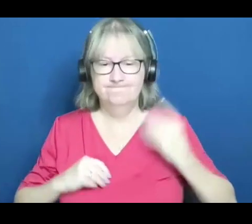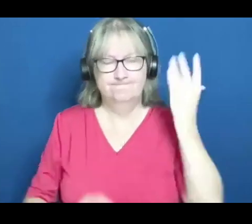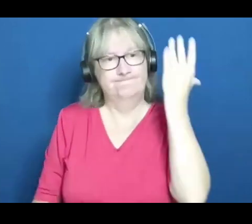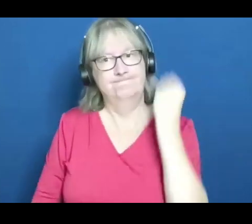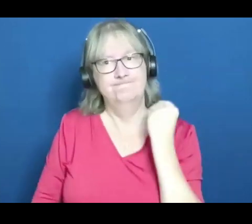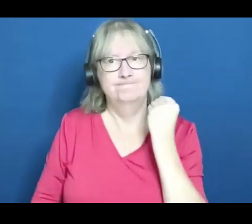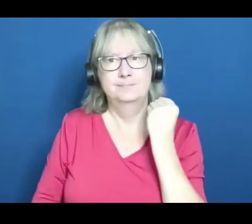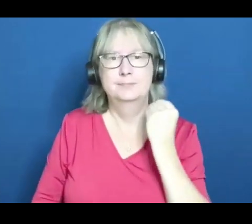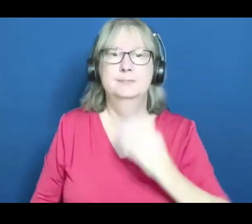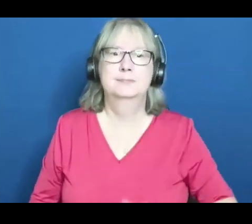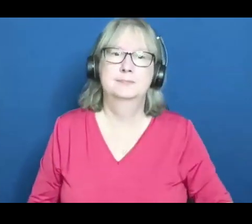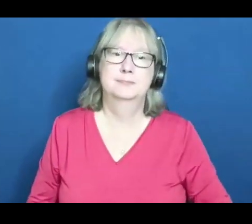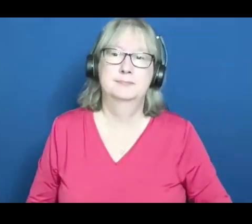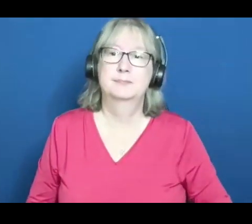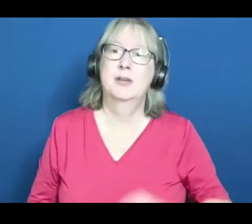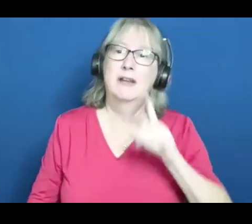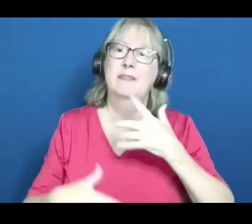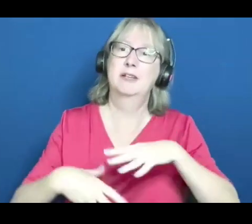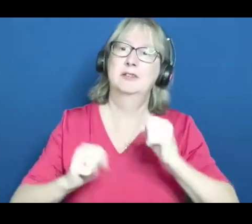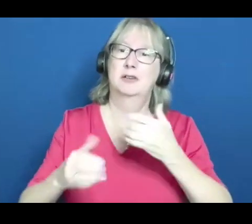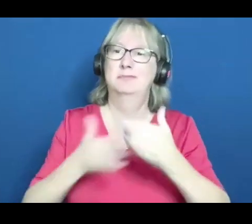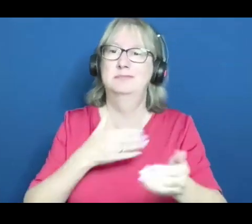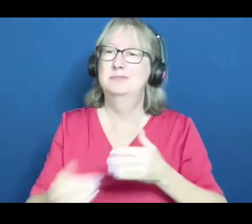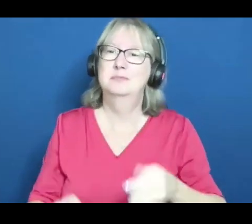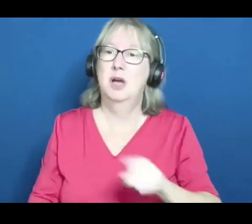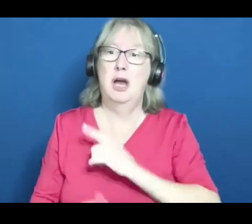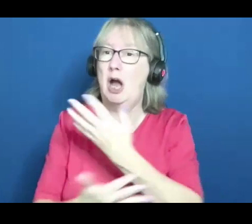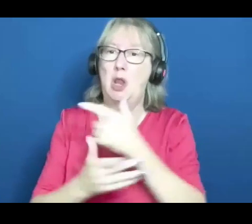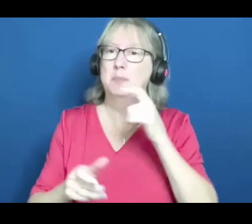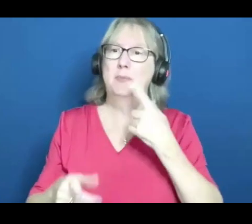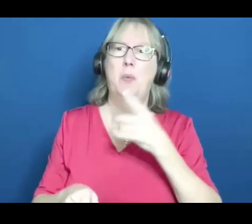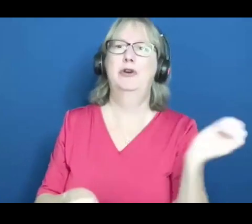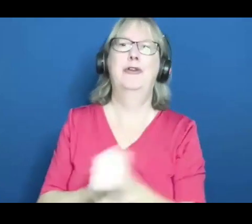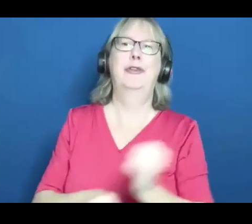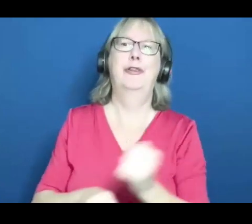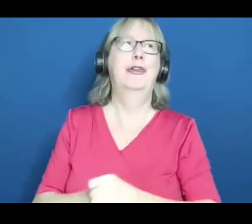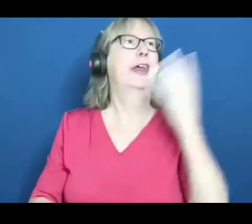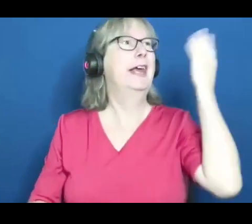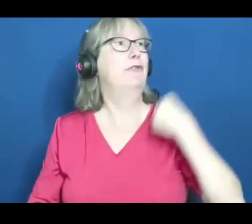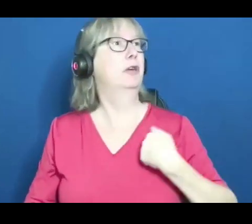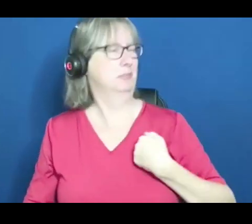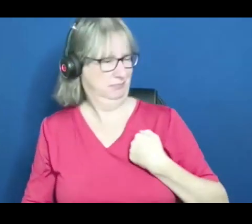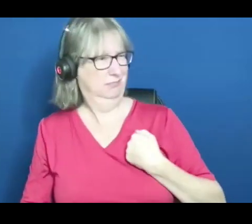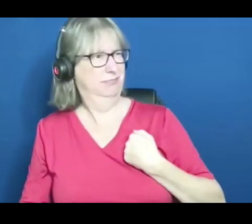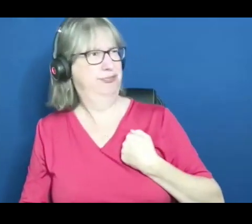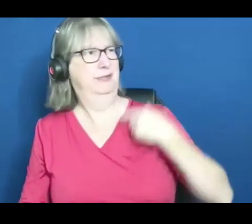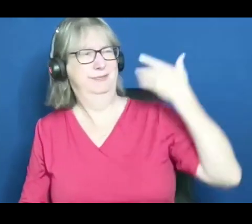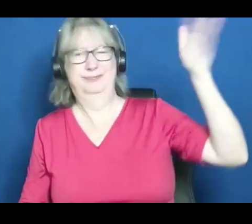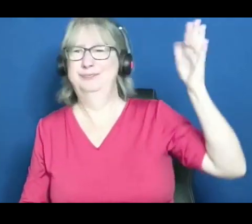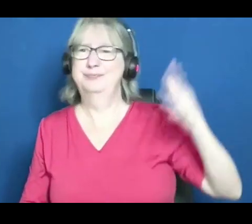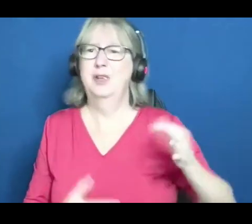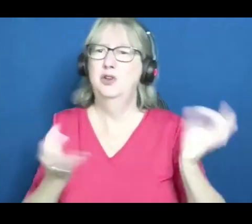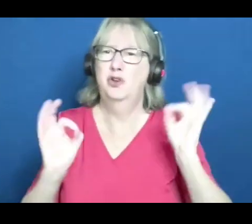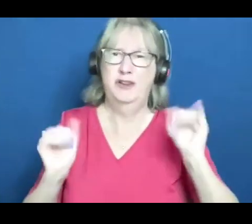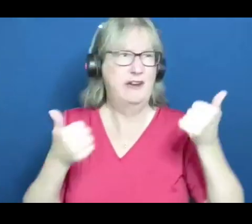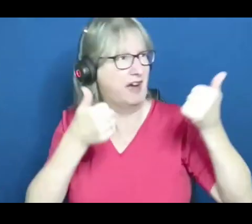maybe getting to the point of doing something about it. There's a lot of people that don't. You know, for every person that's addressed, it's a really